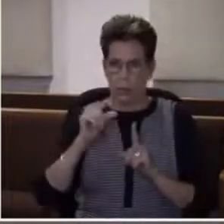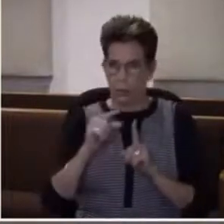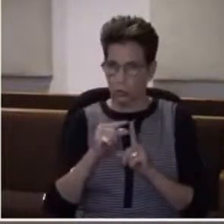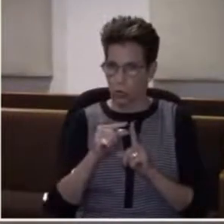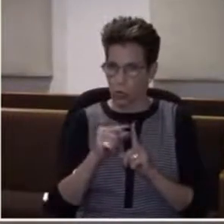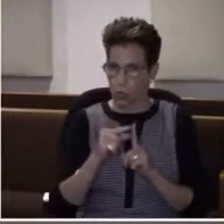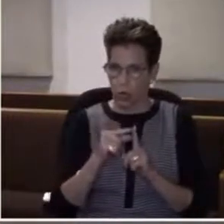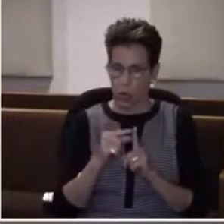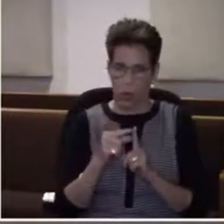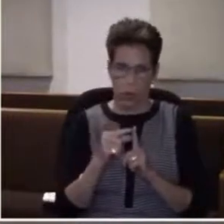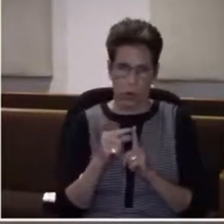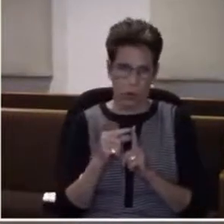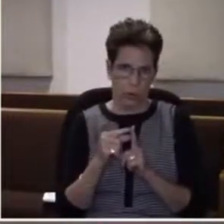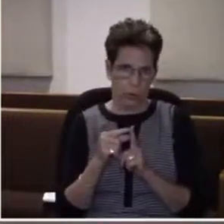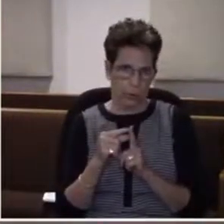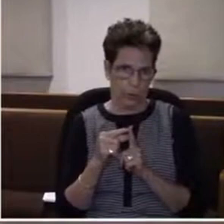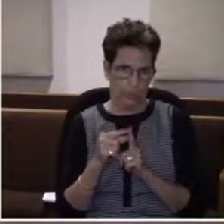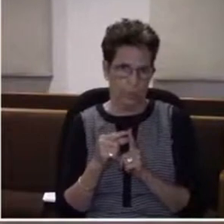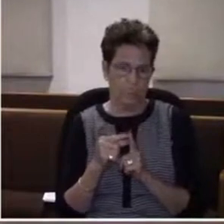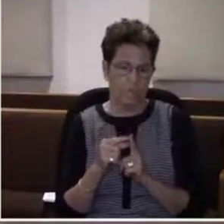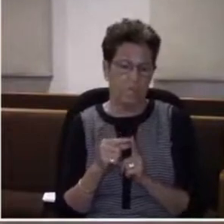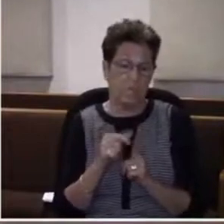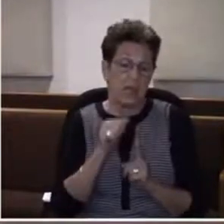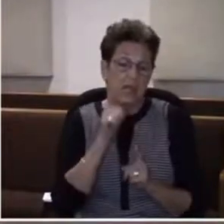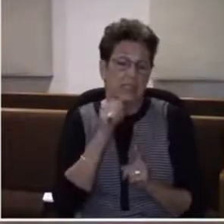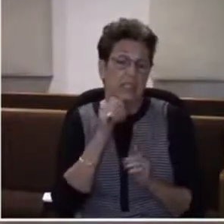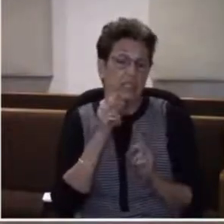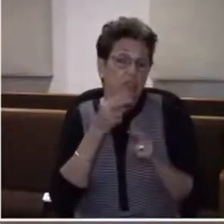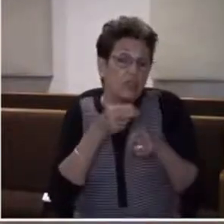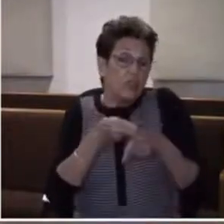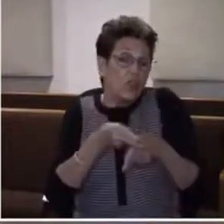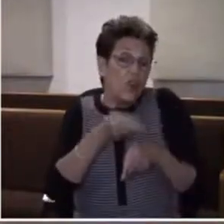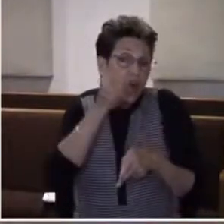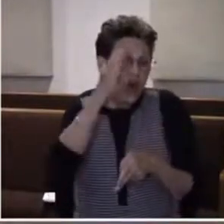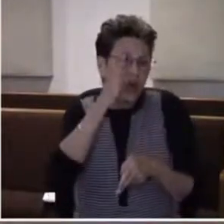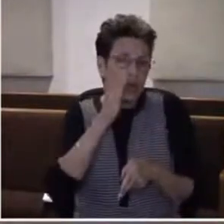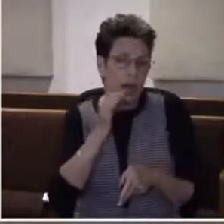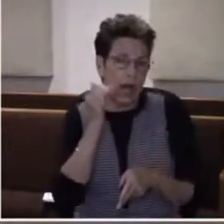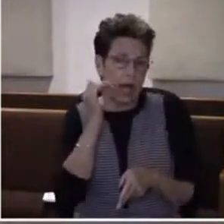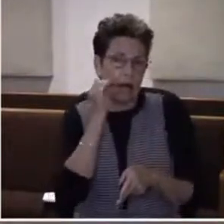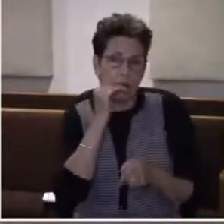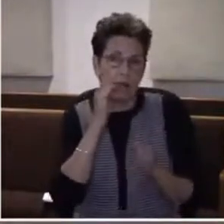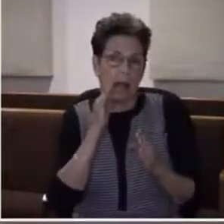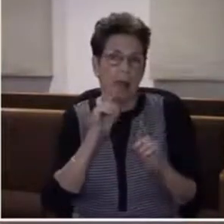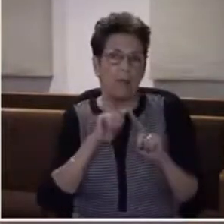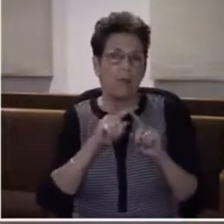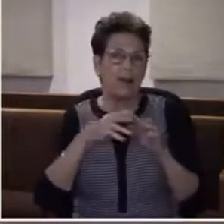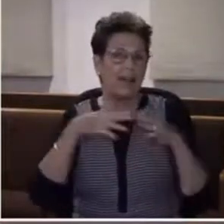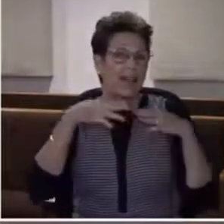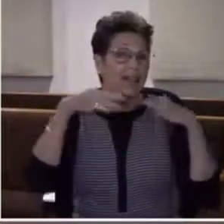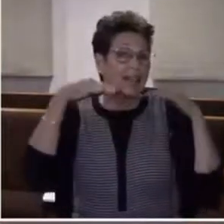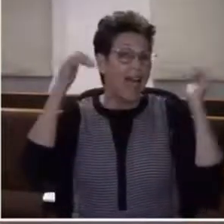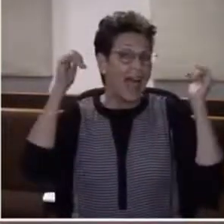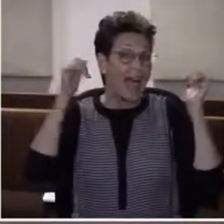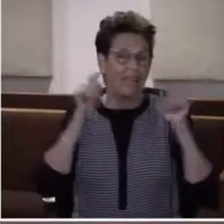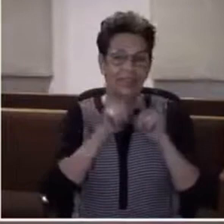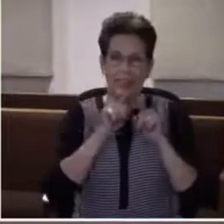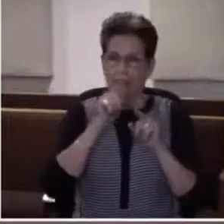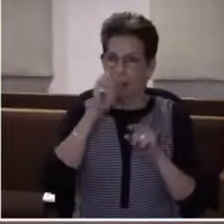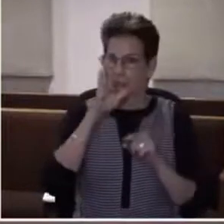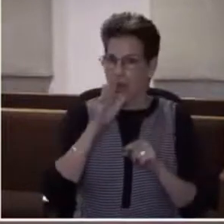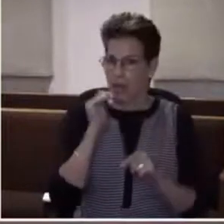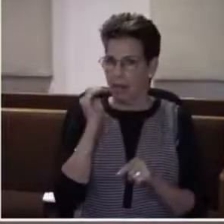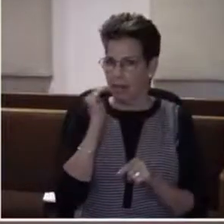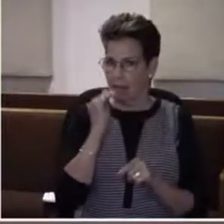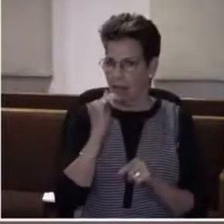have never called God a liar, but she laughed like he was a liar. God's people would